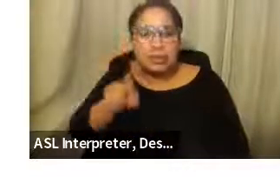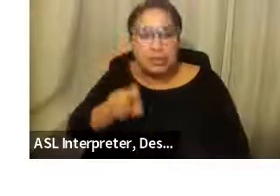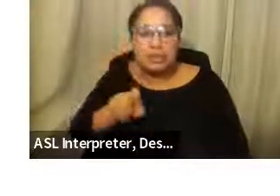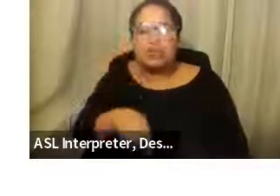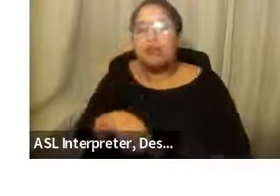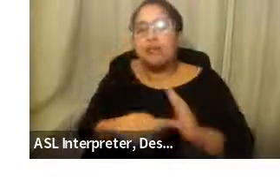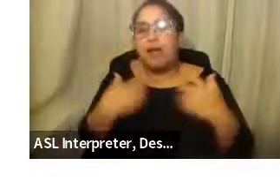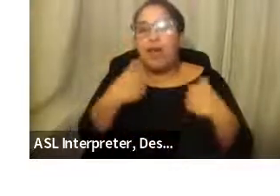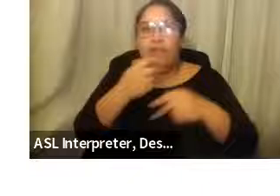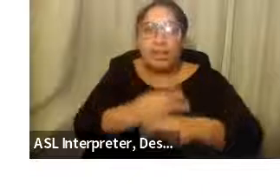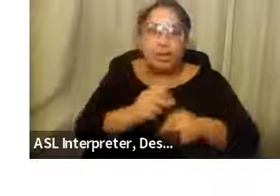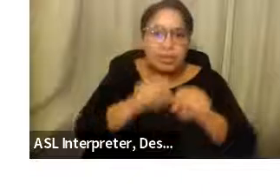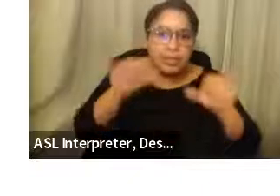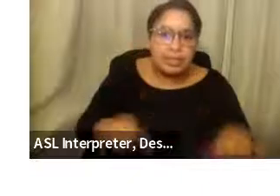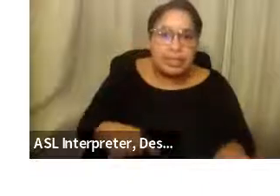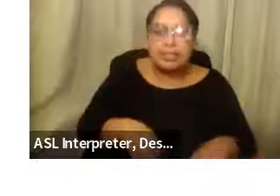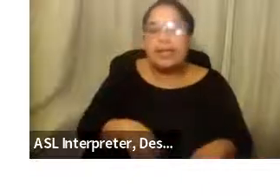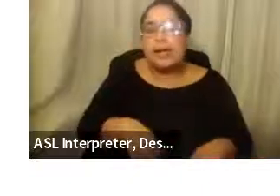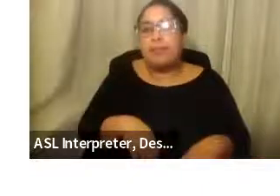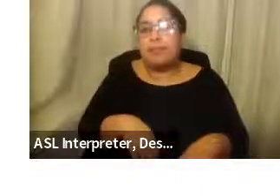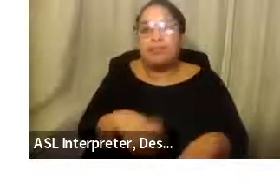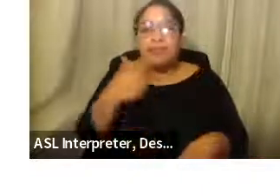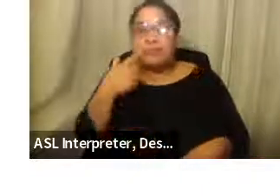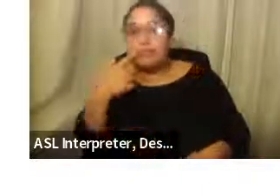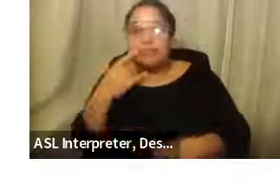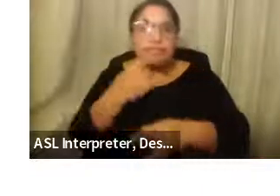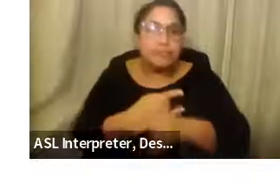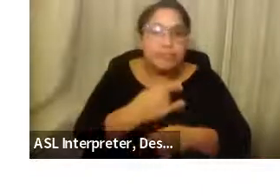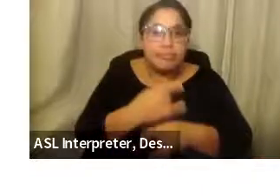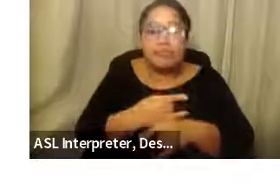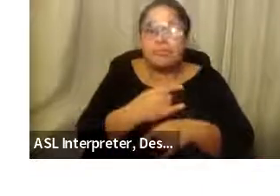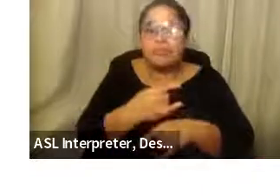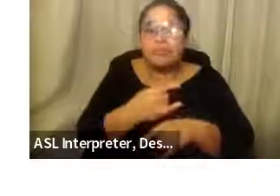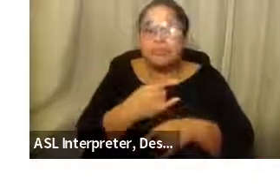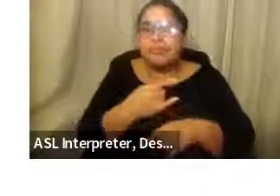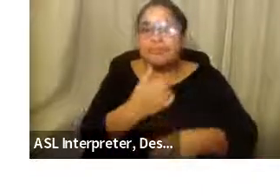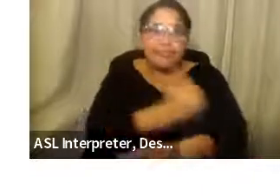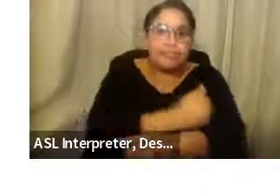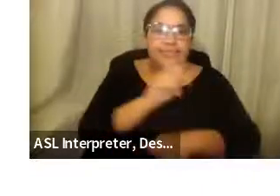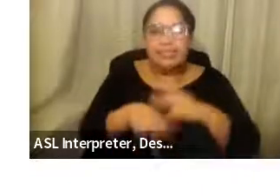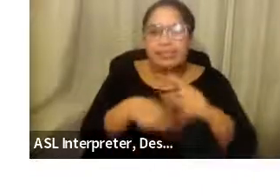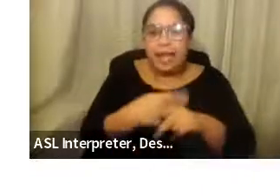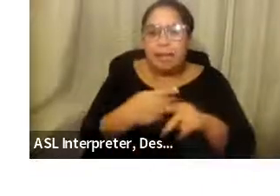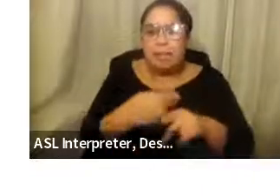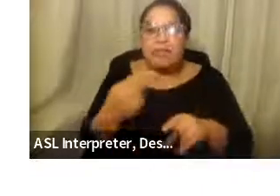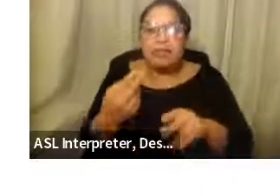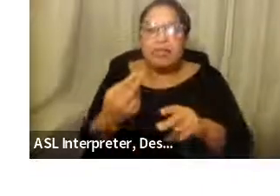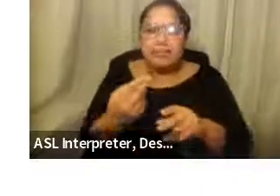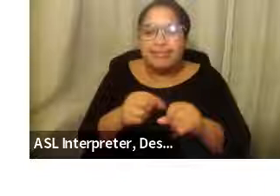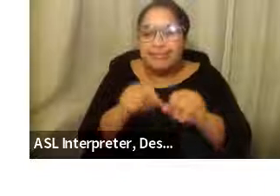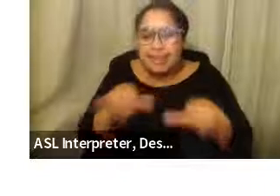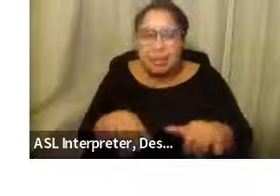systems, substance use systems, mental health services, community supports, housing,